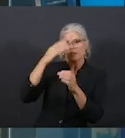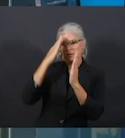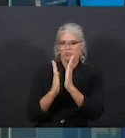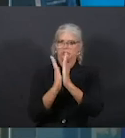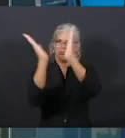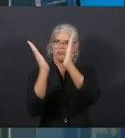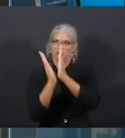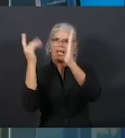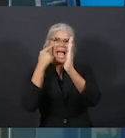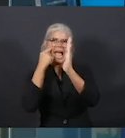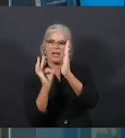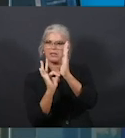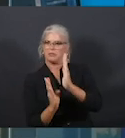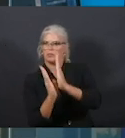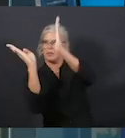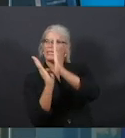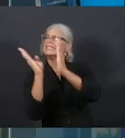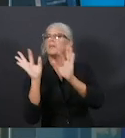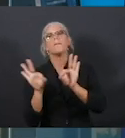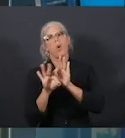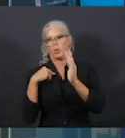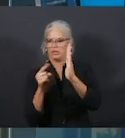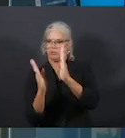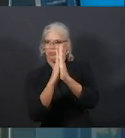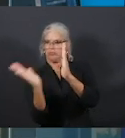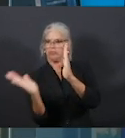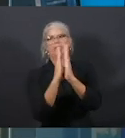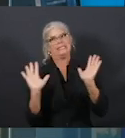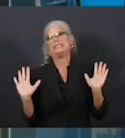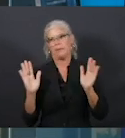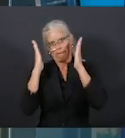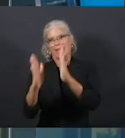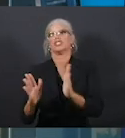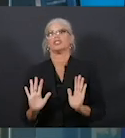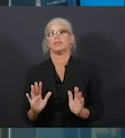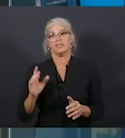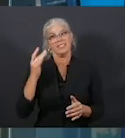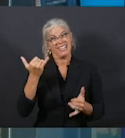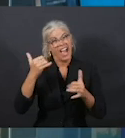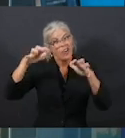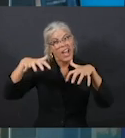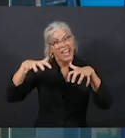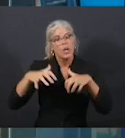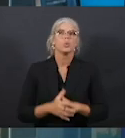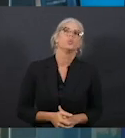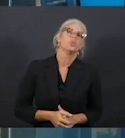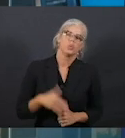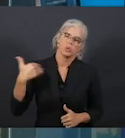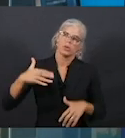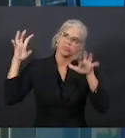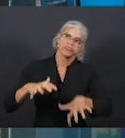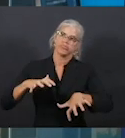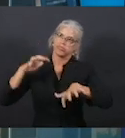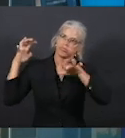from a wind perspective is obviously something that's meaningful, when you have this much rain that's going to drop down, however that